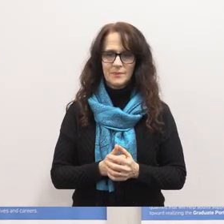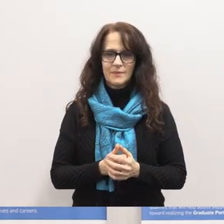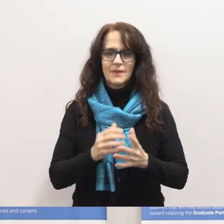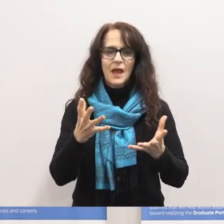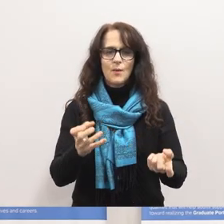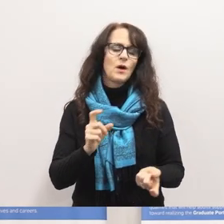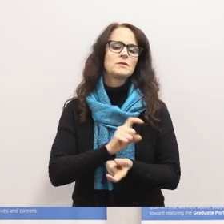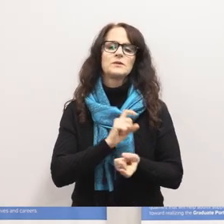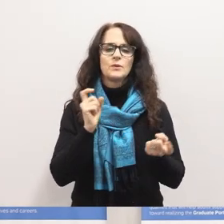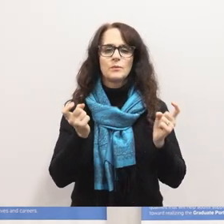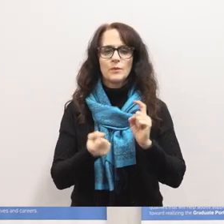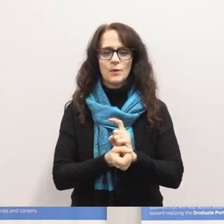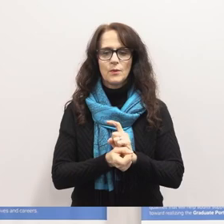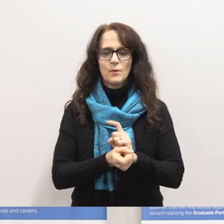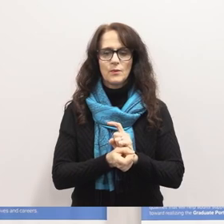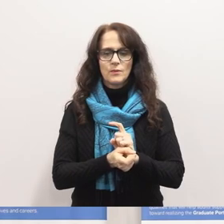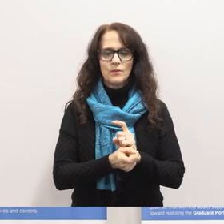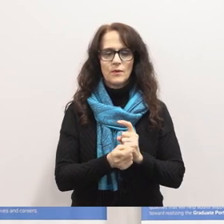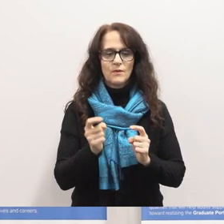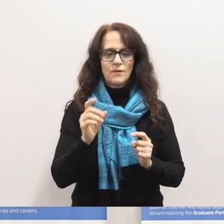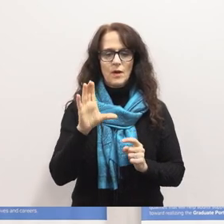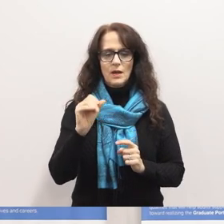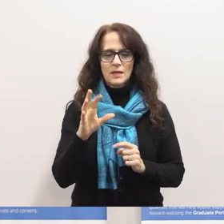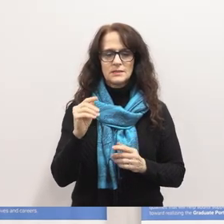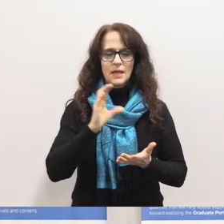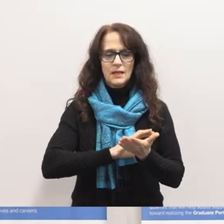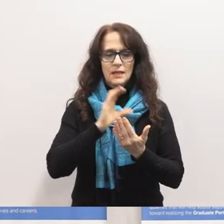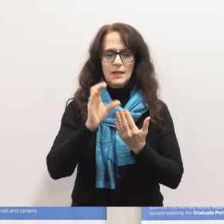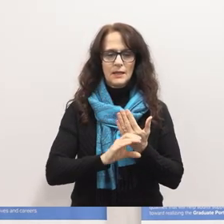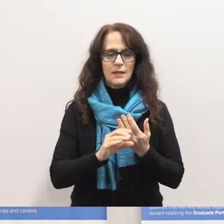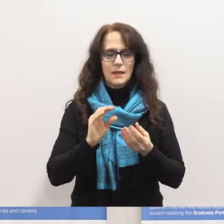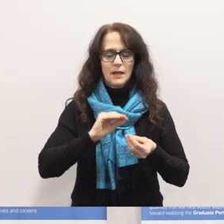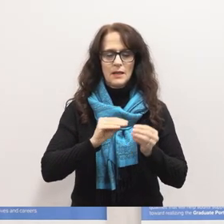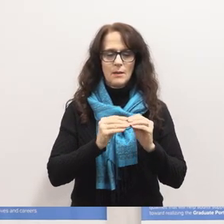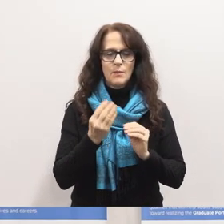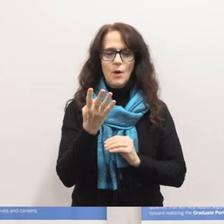move from the consent calendar item